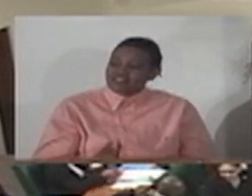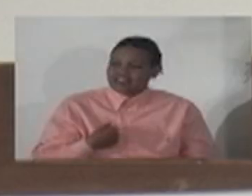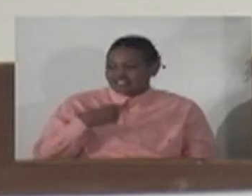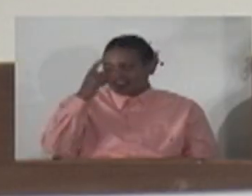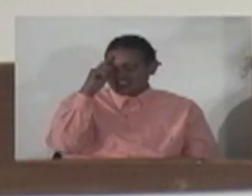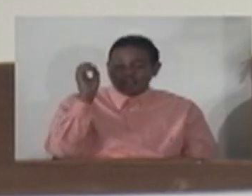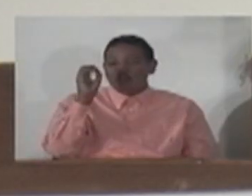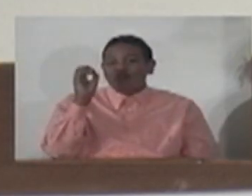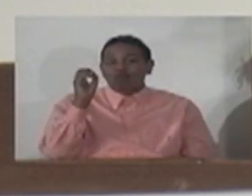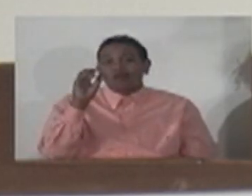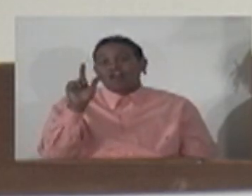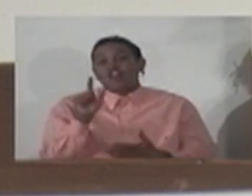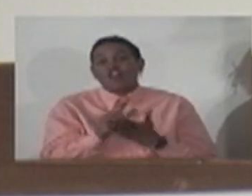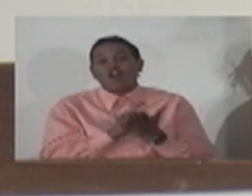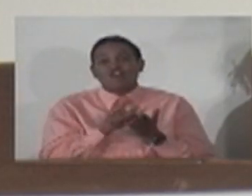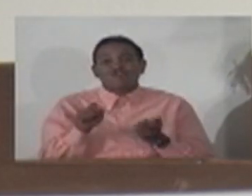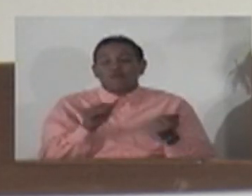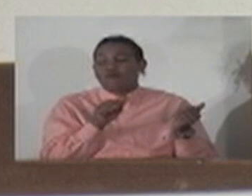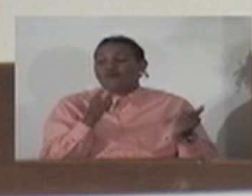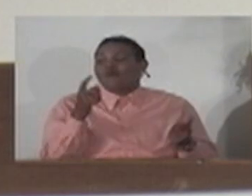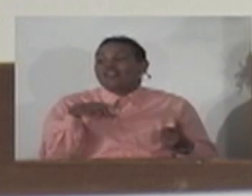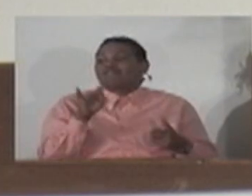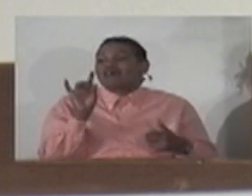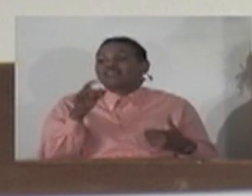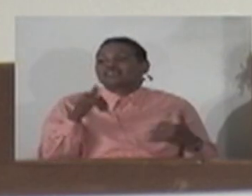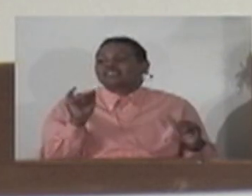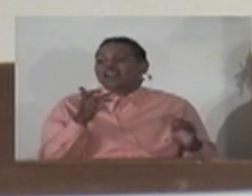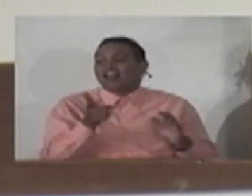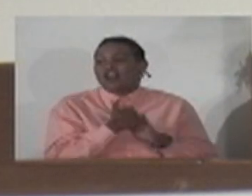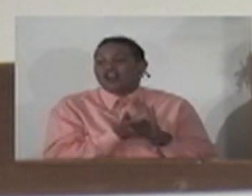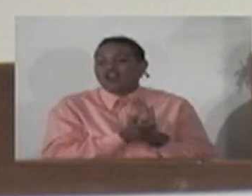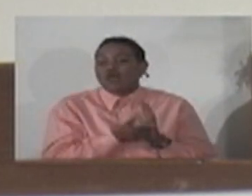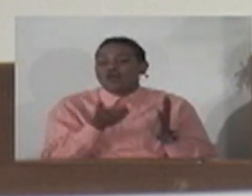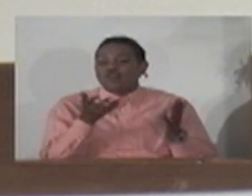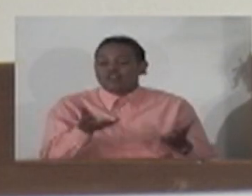was repealed, only to find out that it is still the law.